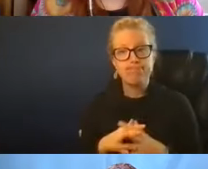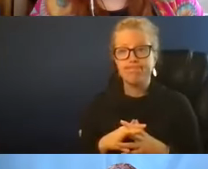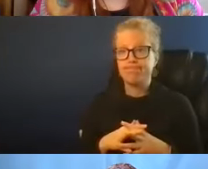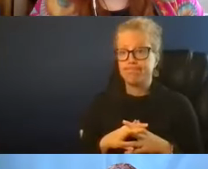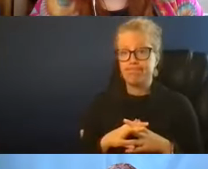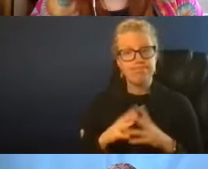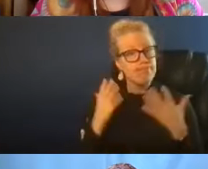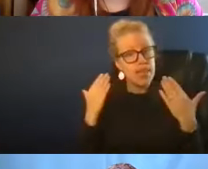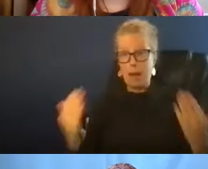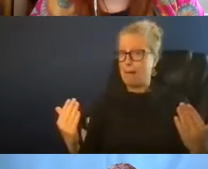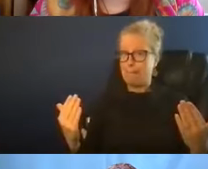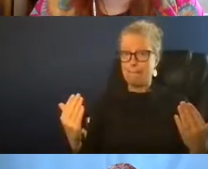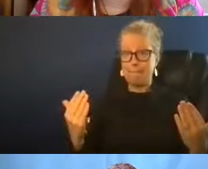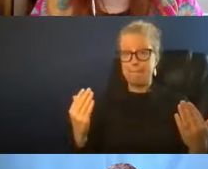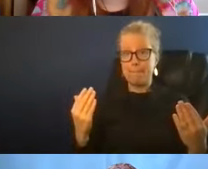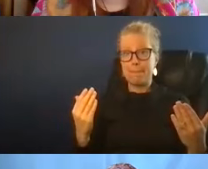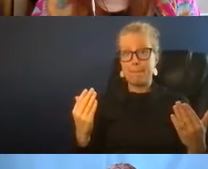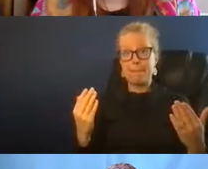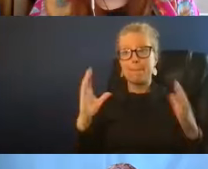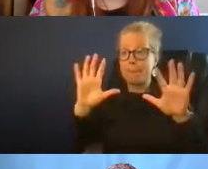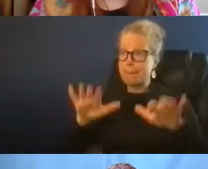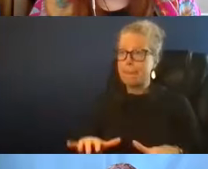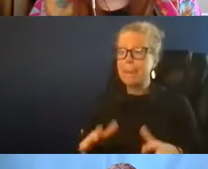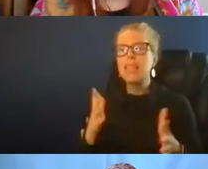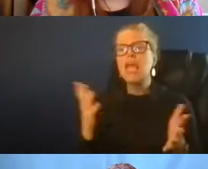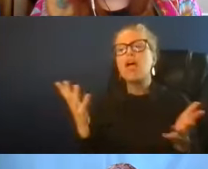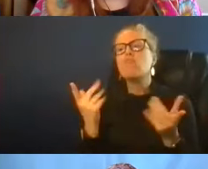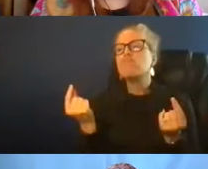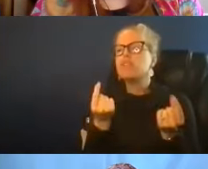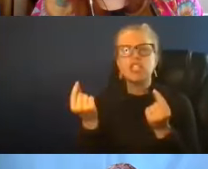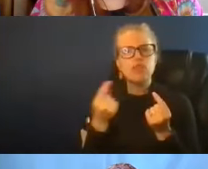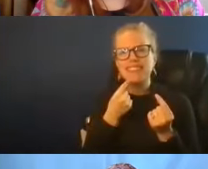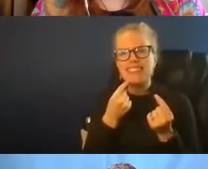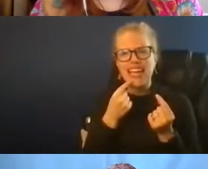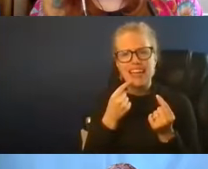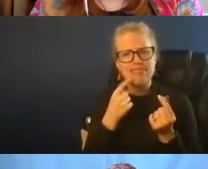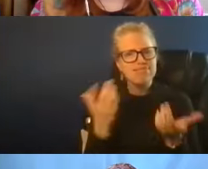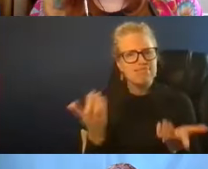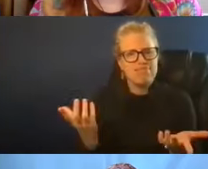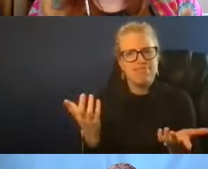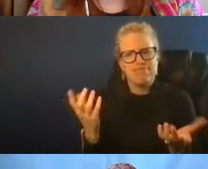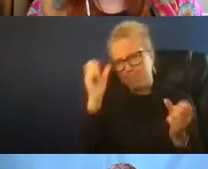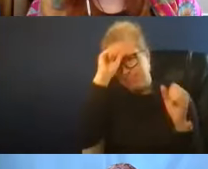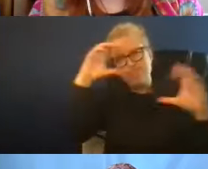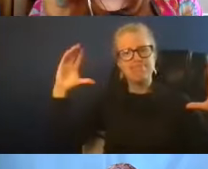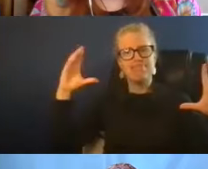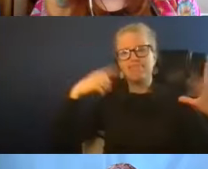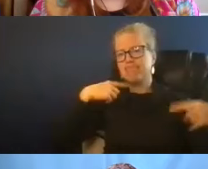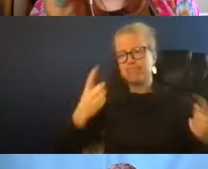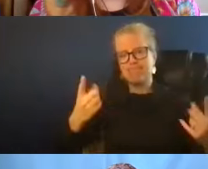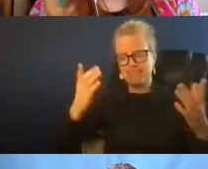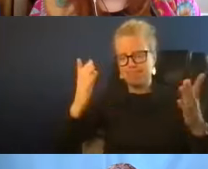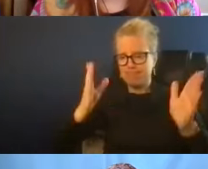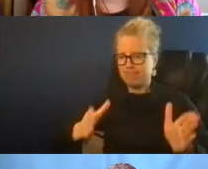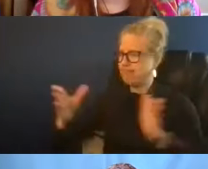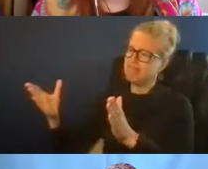Please go ahead and contribute in the chat. Like, what are things that you say or could imagine yourself saying to